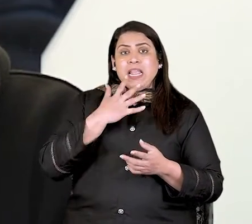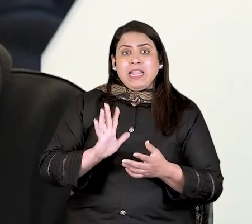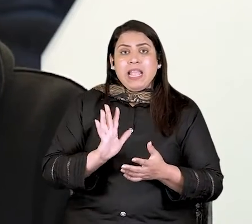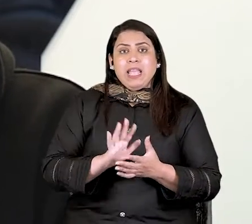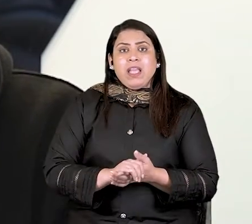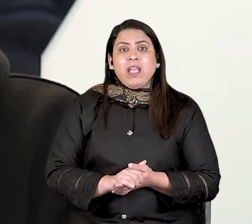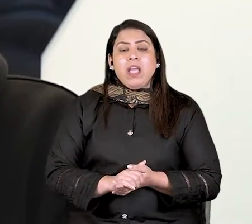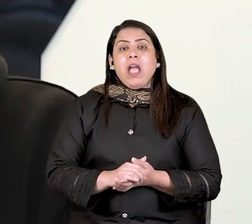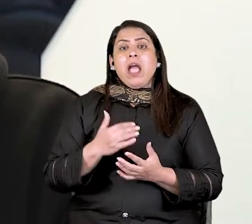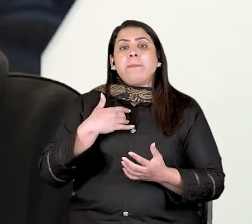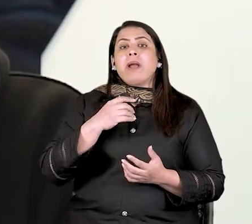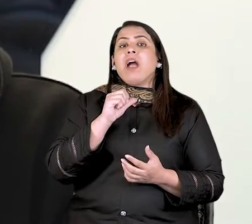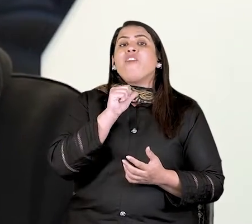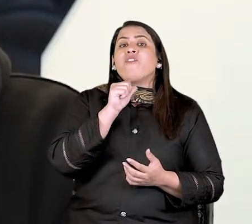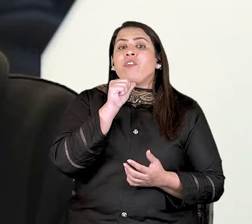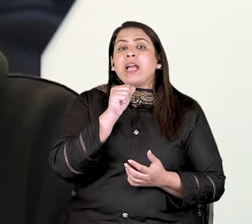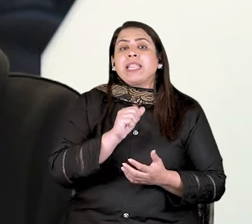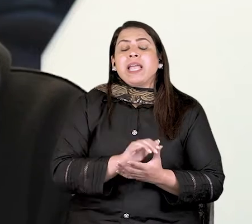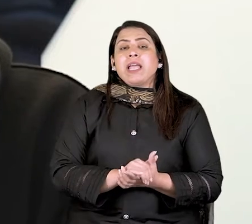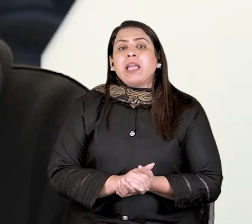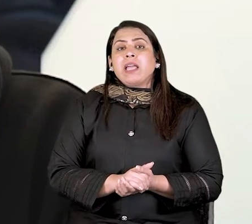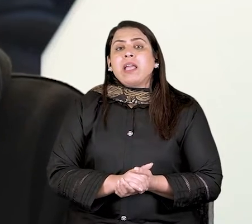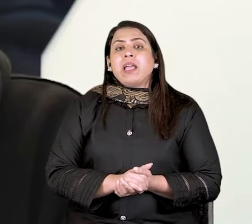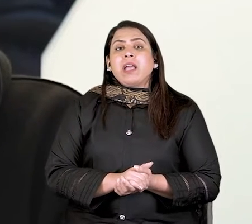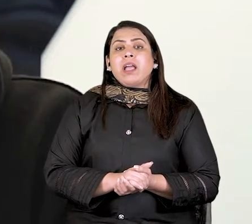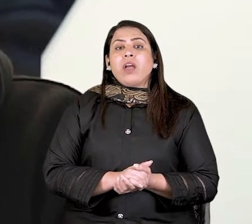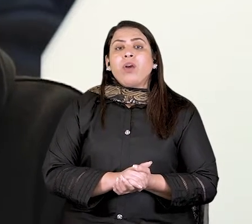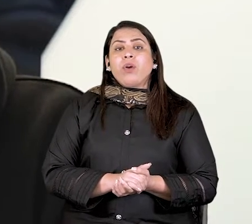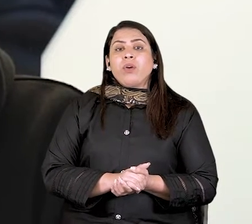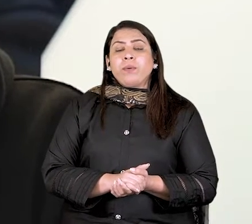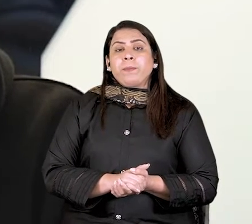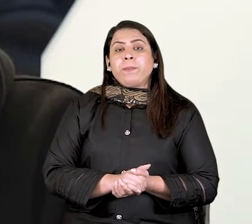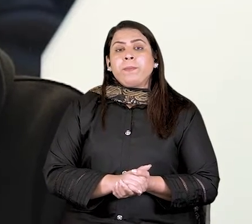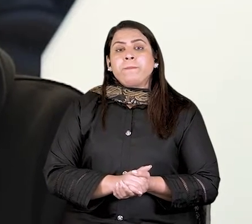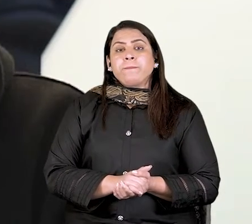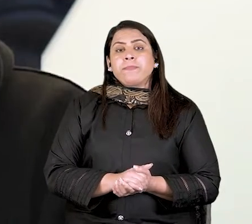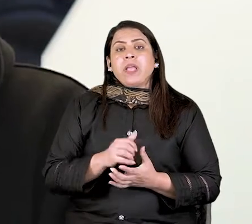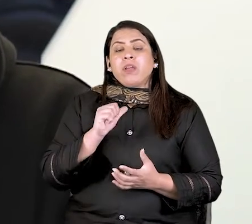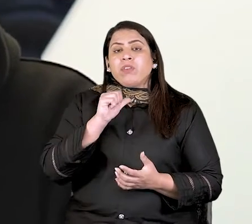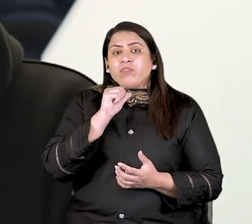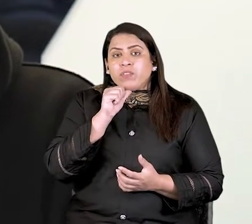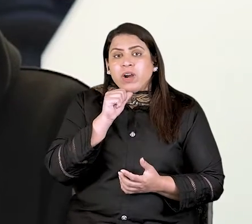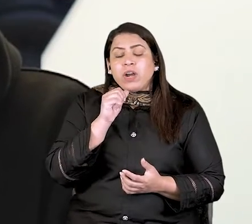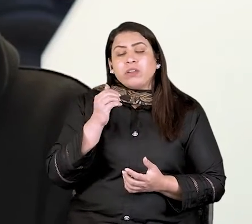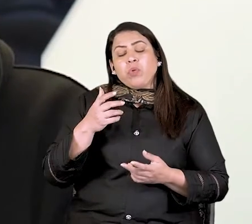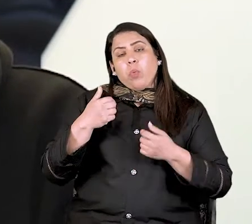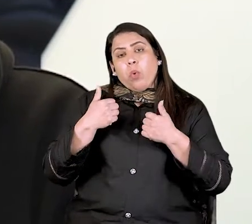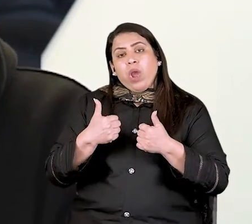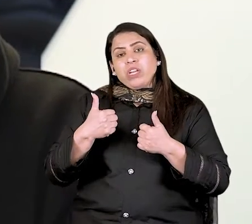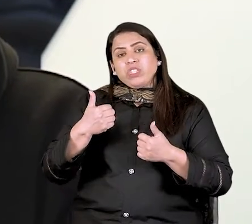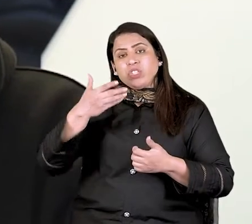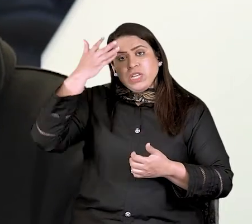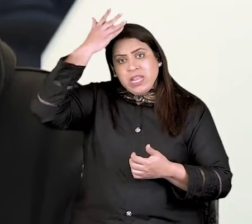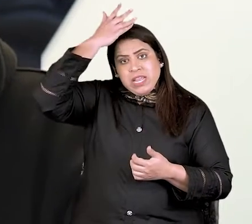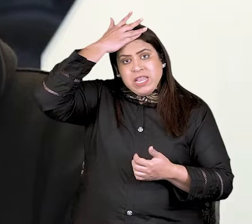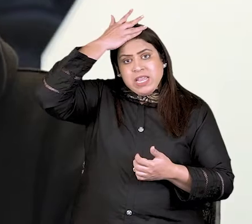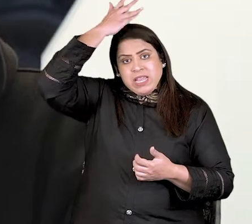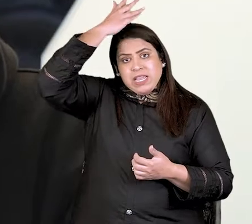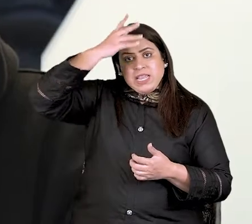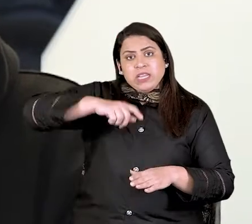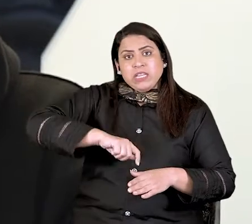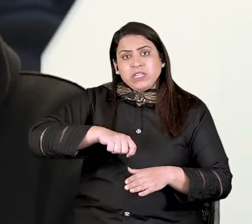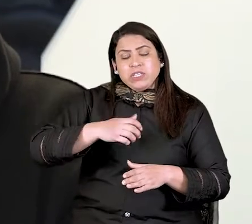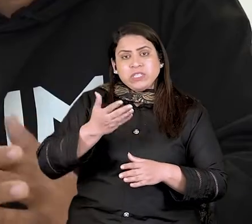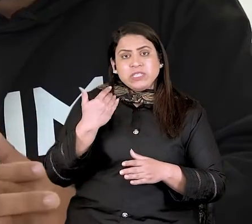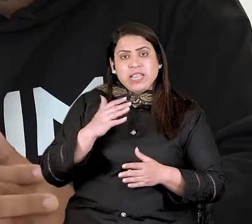agency and the consultants we brought in, they spent, I believe, 10 days with us. Like our father, who is our